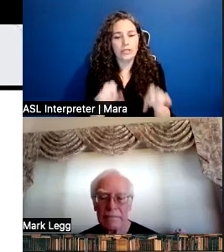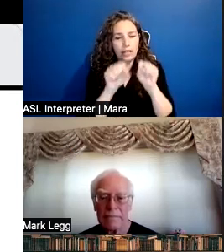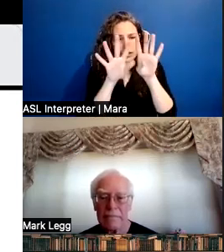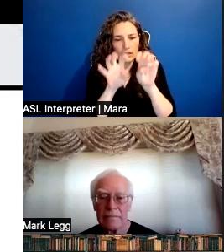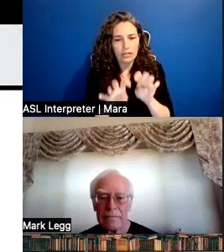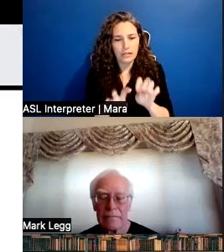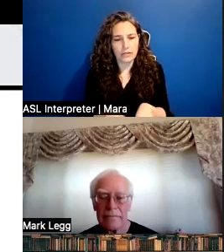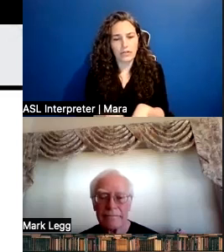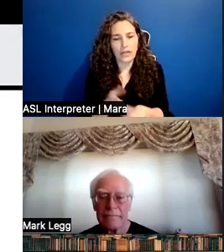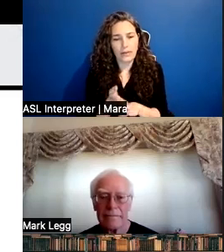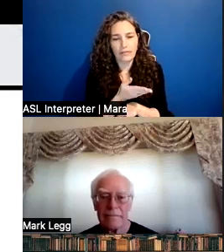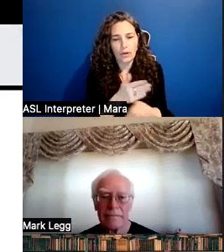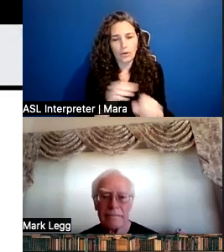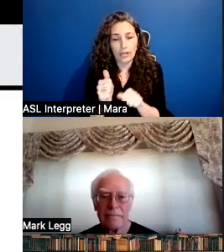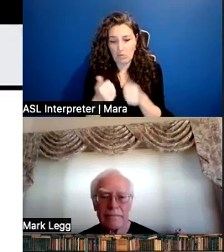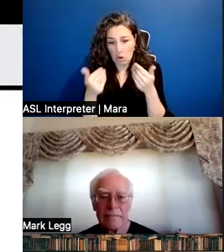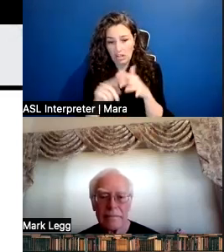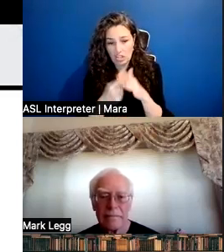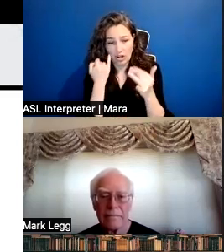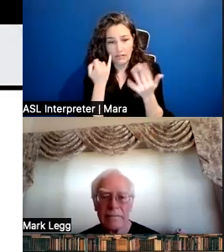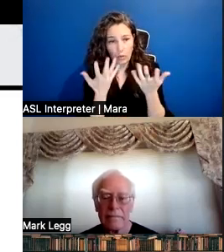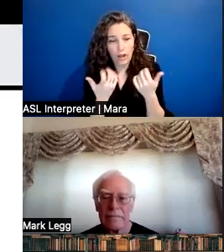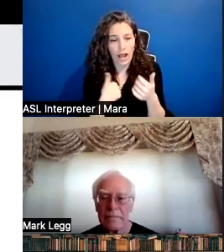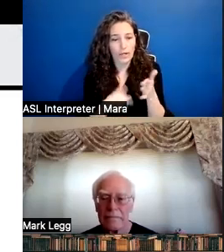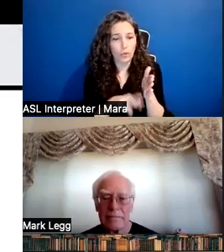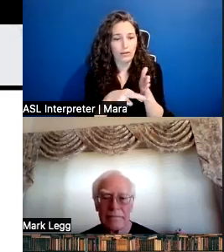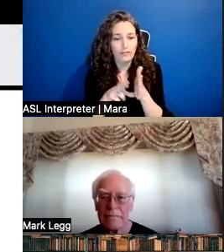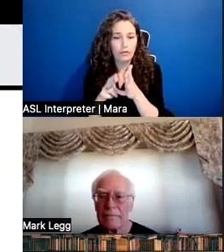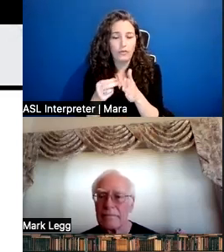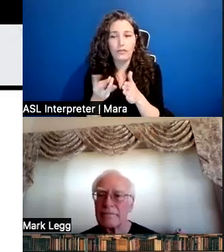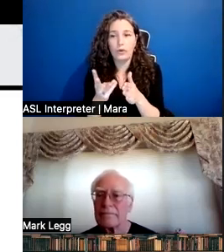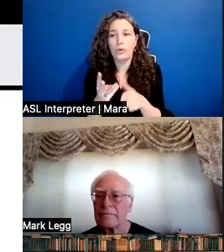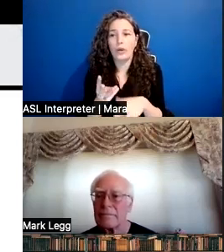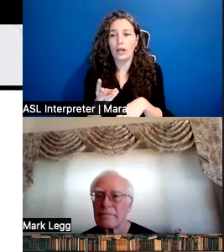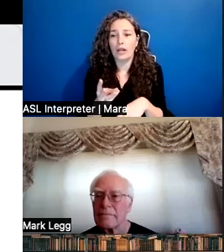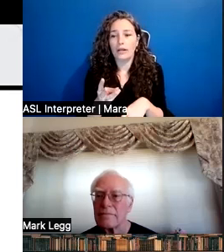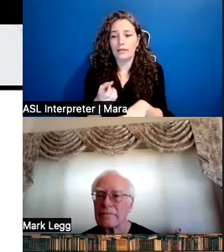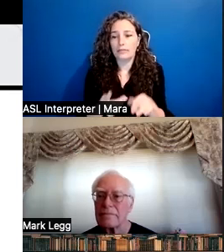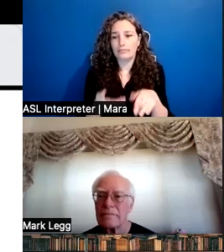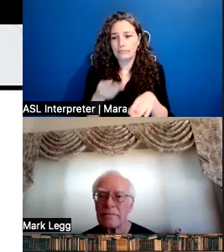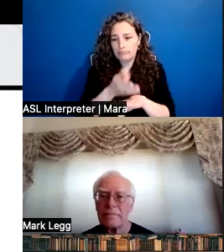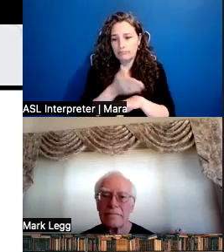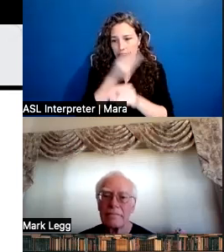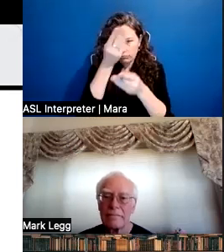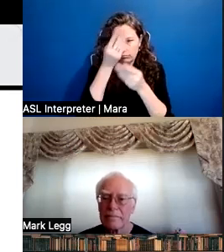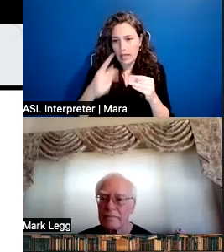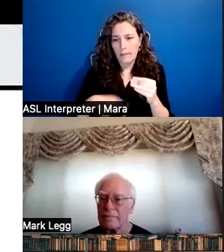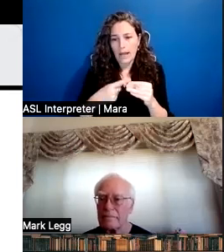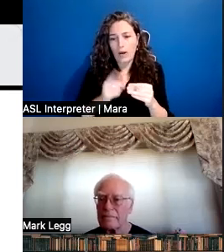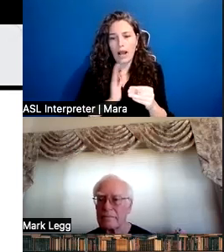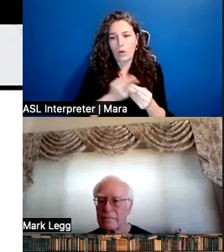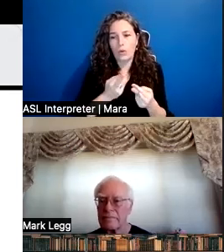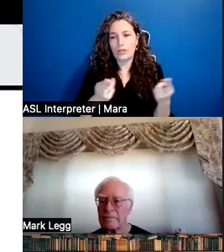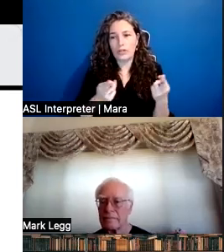now even. I'm going to run through a couple updates on our resources and ways you can participate. And